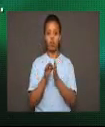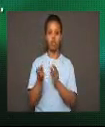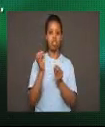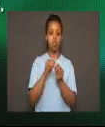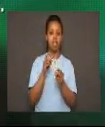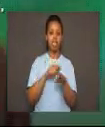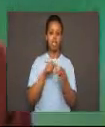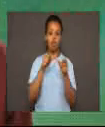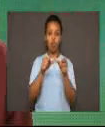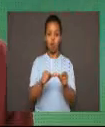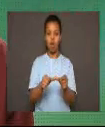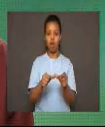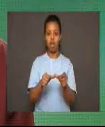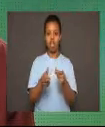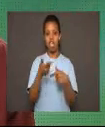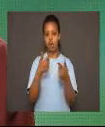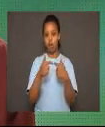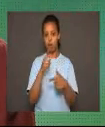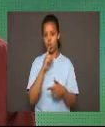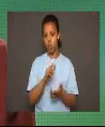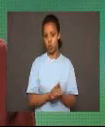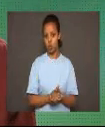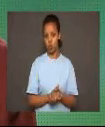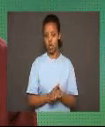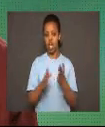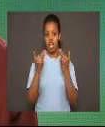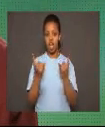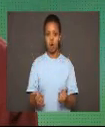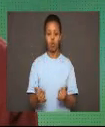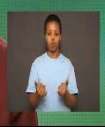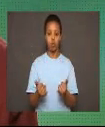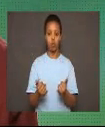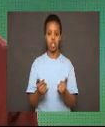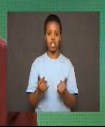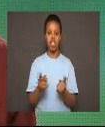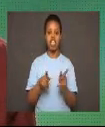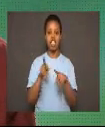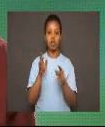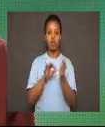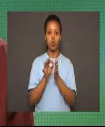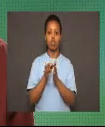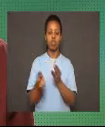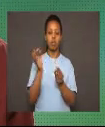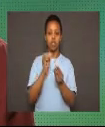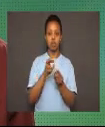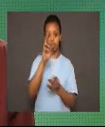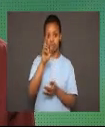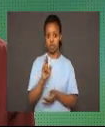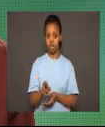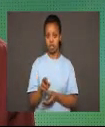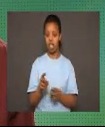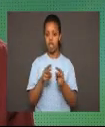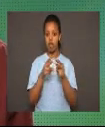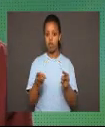time. The current rate of population growth is a source of